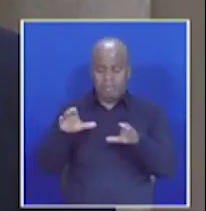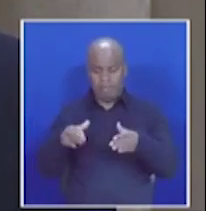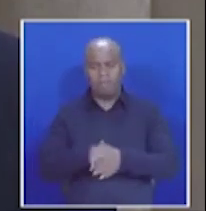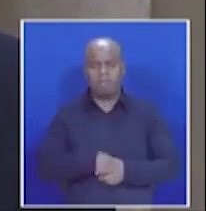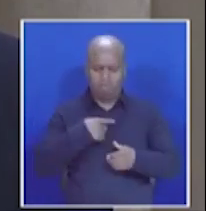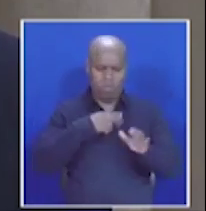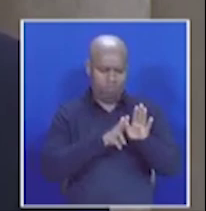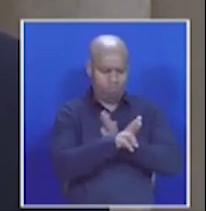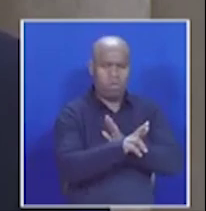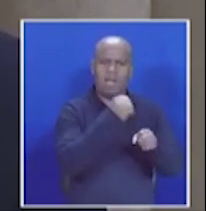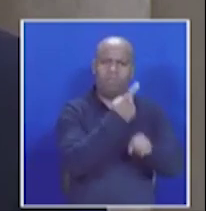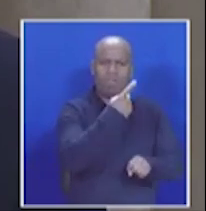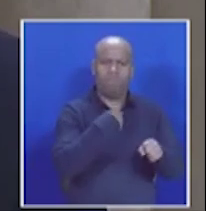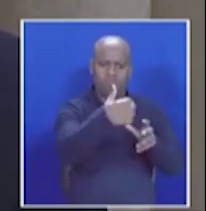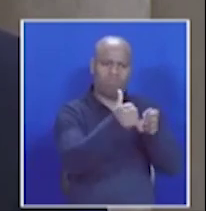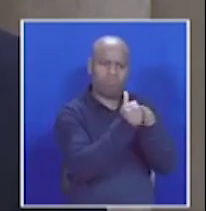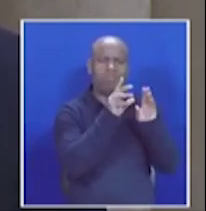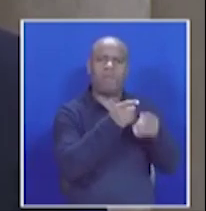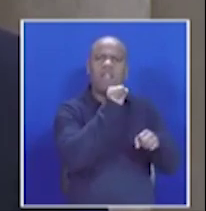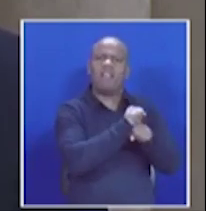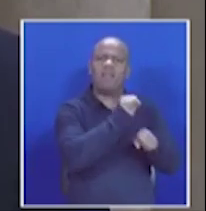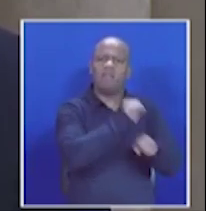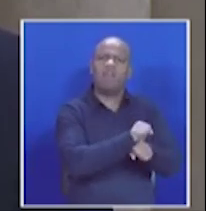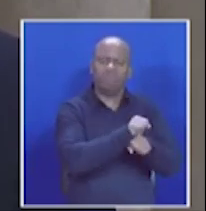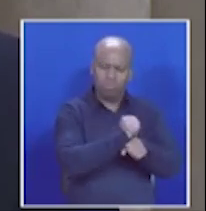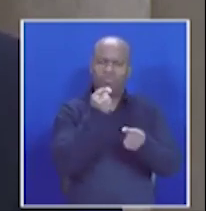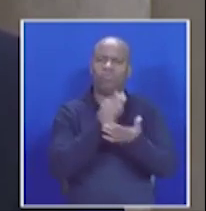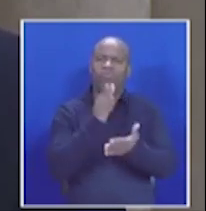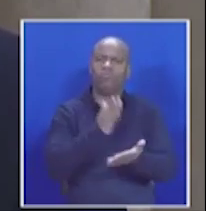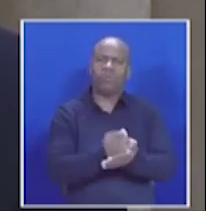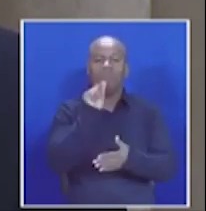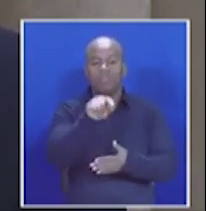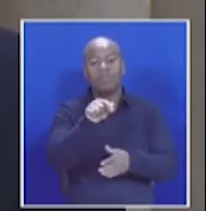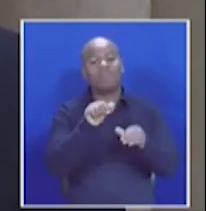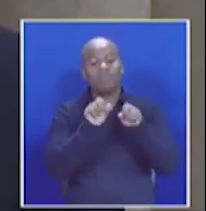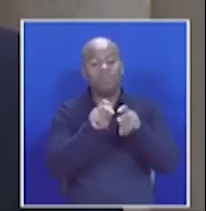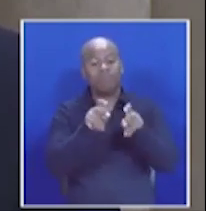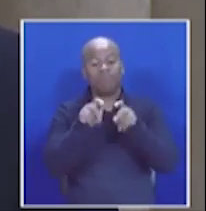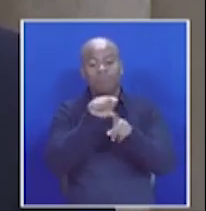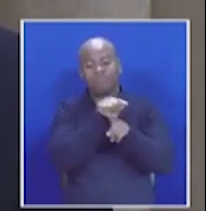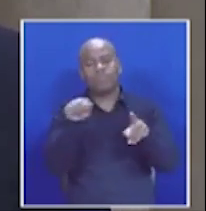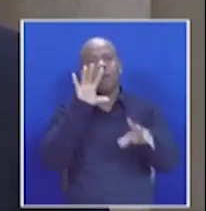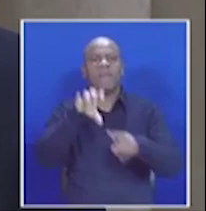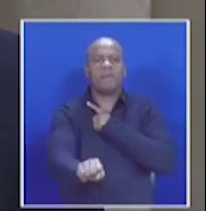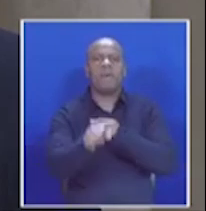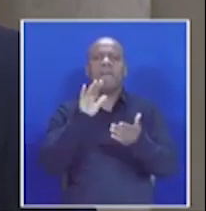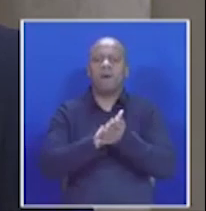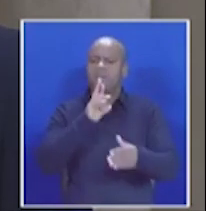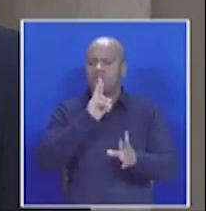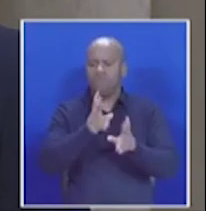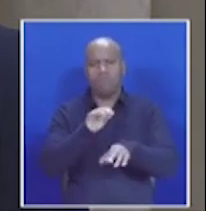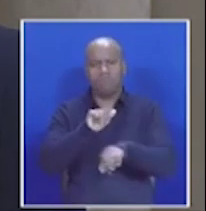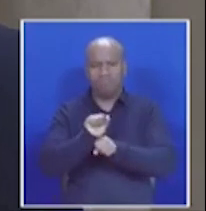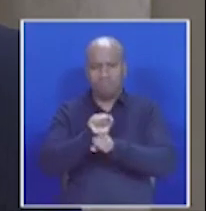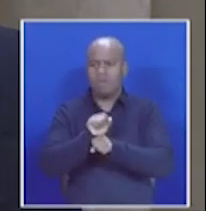Gauteng, will be working with the Department of Labour to ensure that these objectives become real and to the benefit